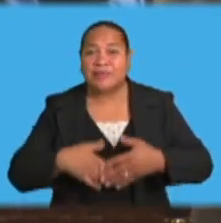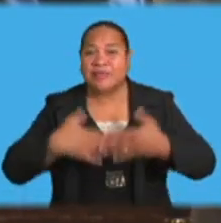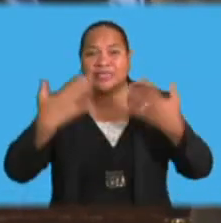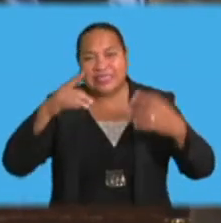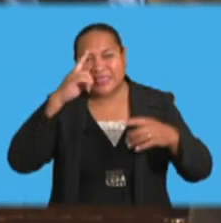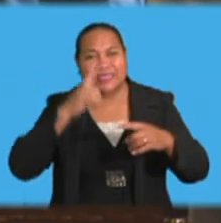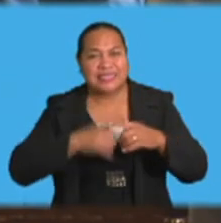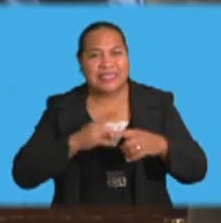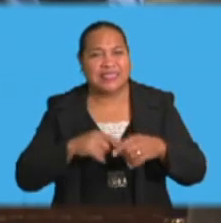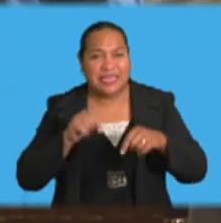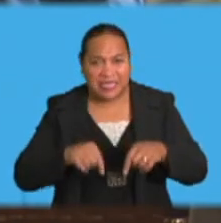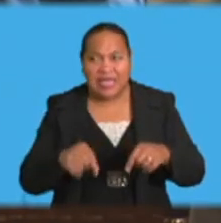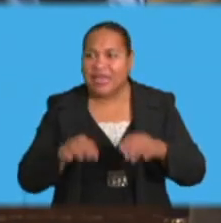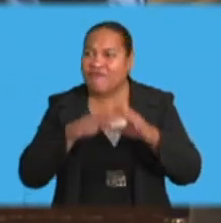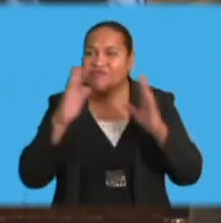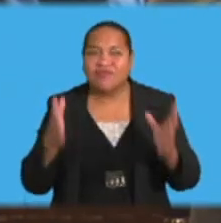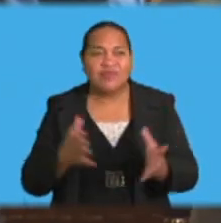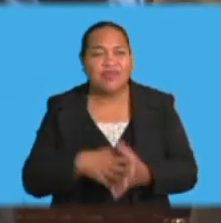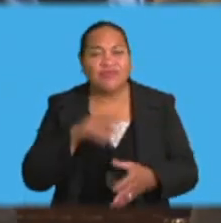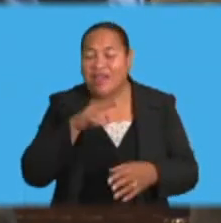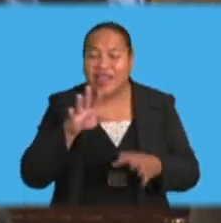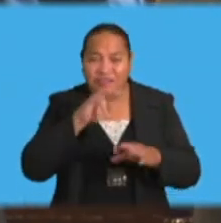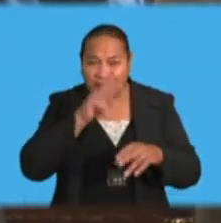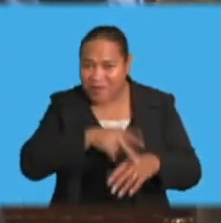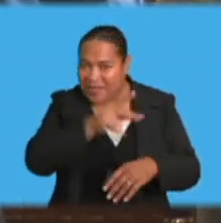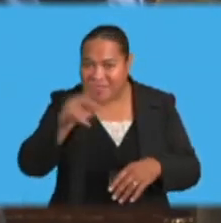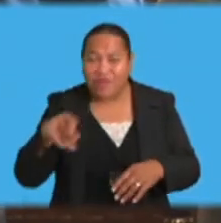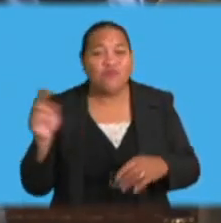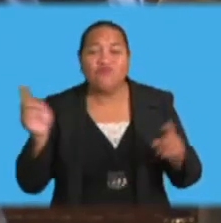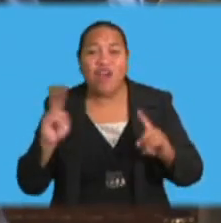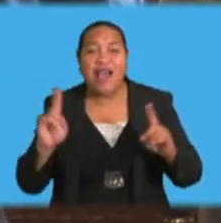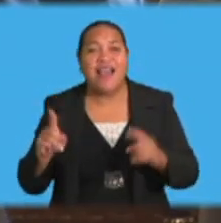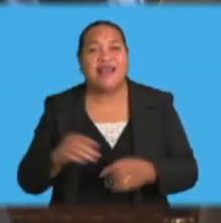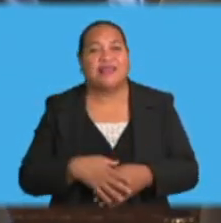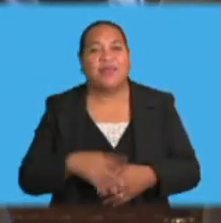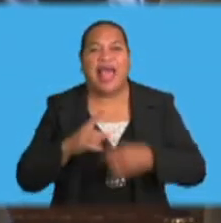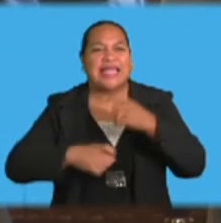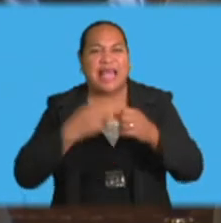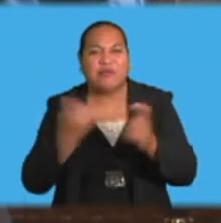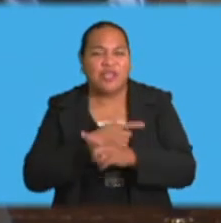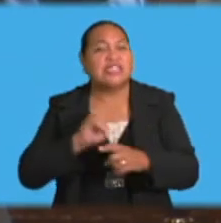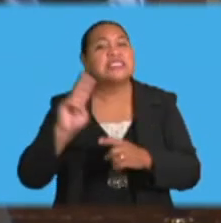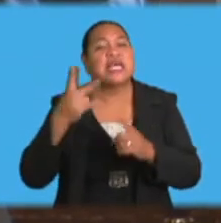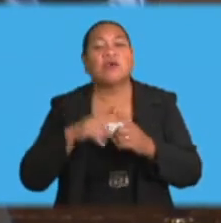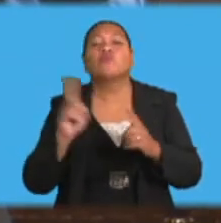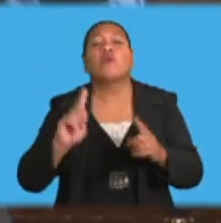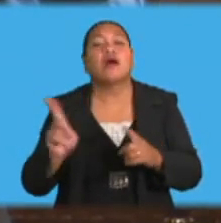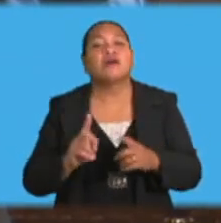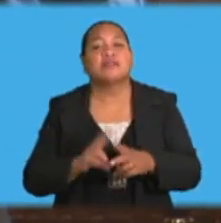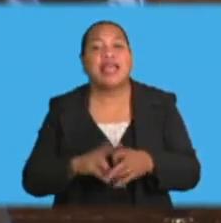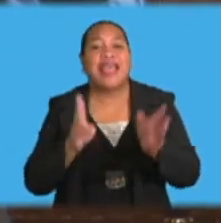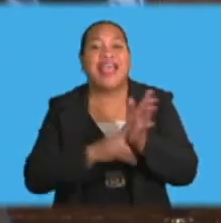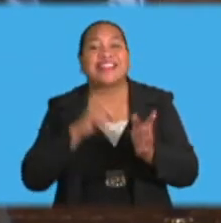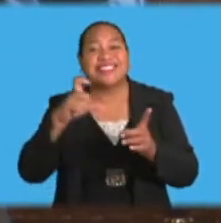the Pacific and Fiji is number one, climate change. Number two, the other big tsunami, which is NCDs, non-communicable diseases, have reached